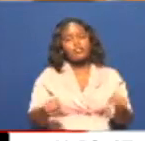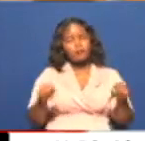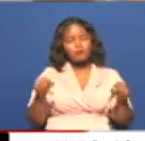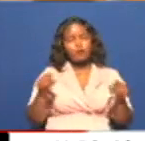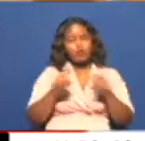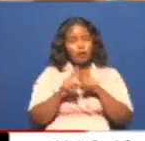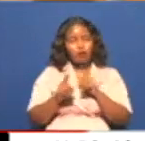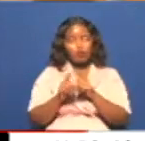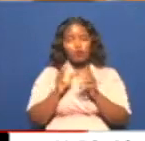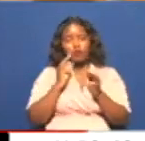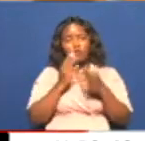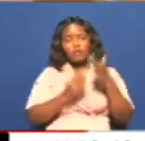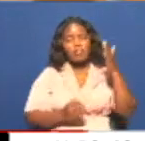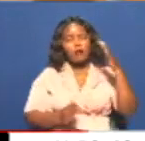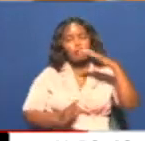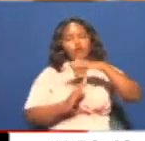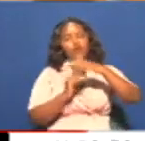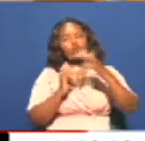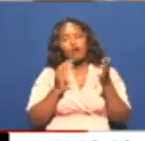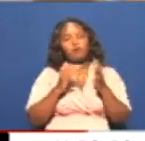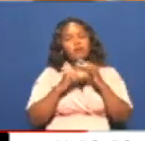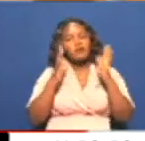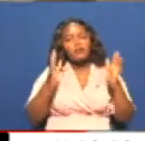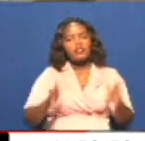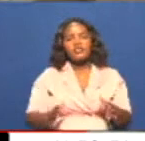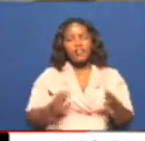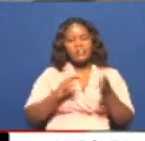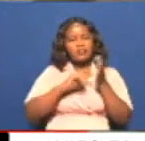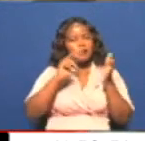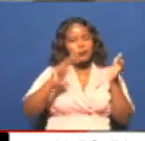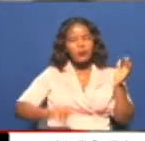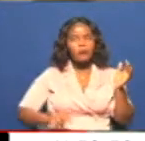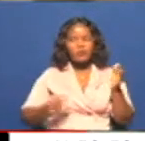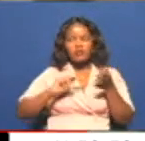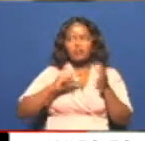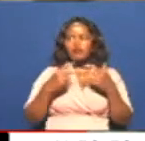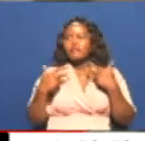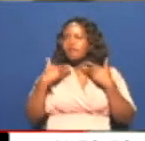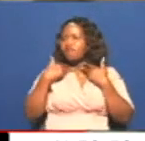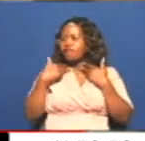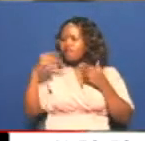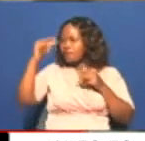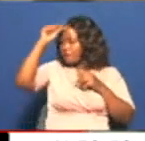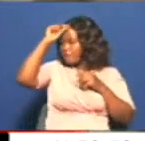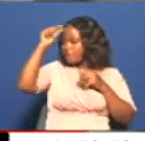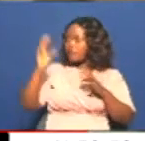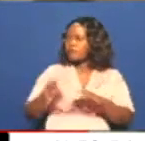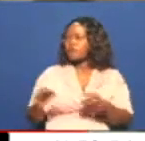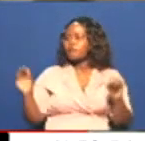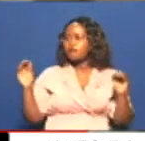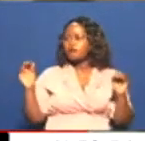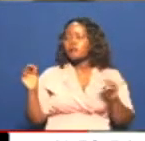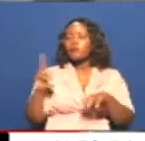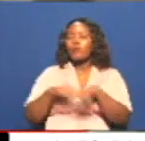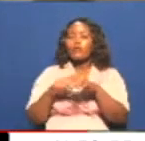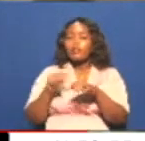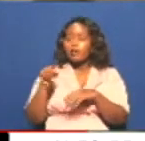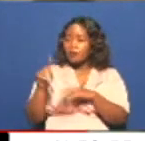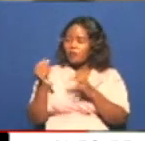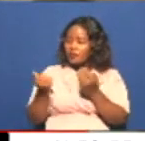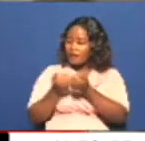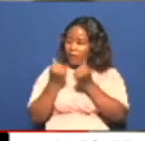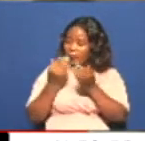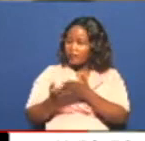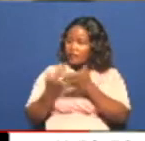top leaders will not necessarily crunch, bring the government into a halt. Mm-hmm. I mean, when this has happened before,